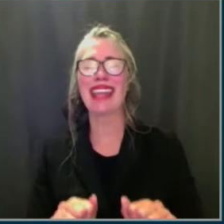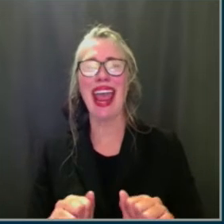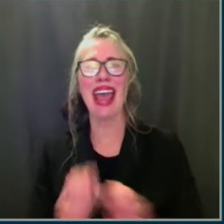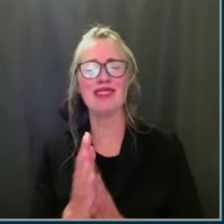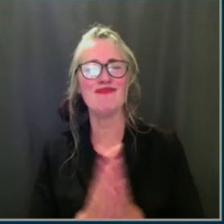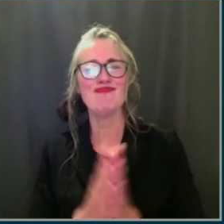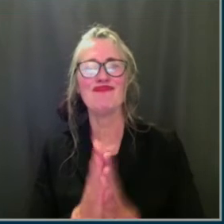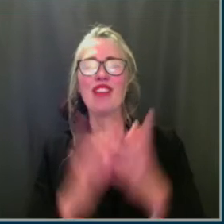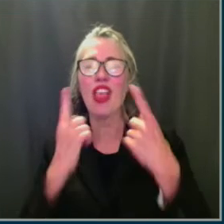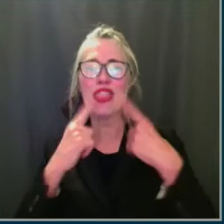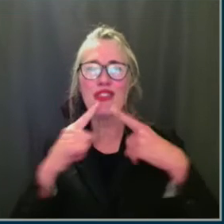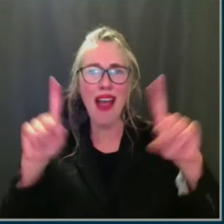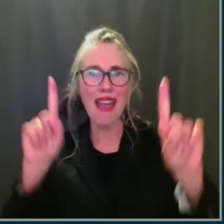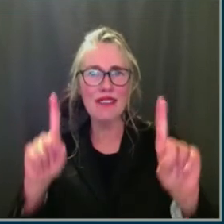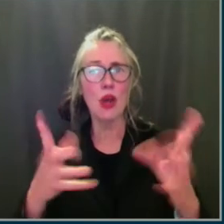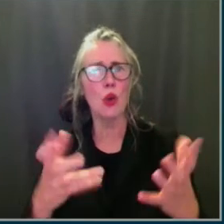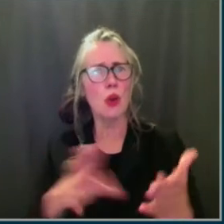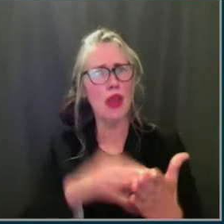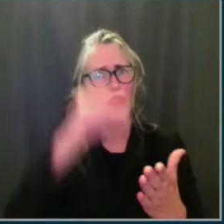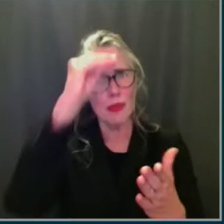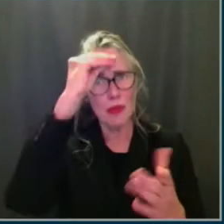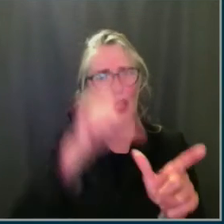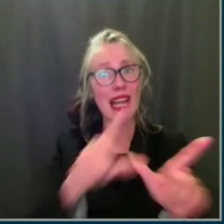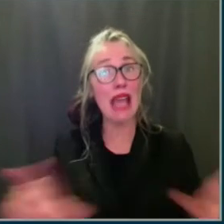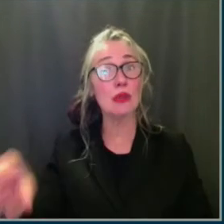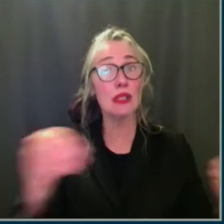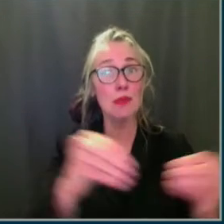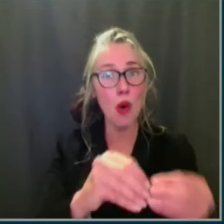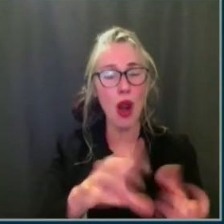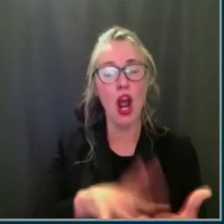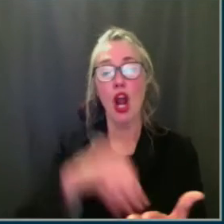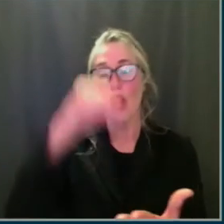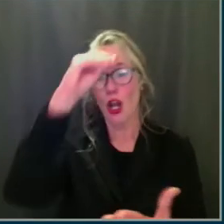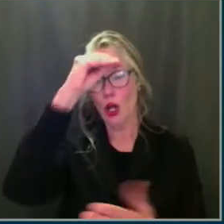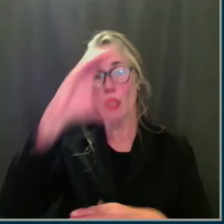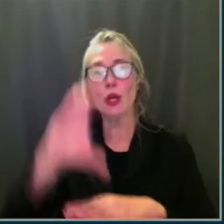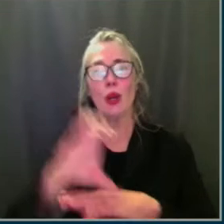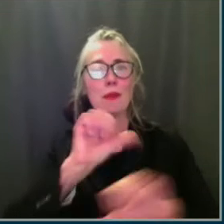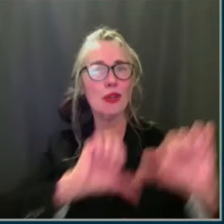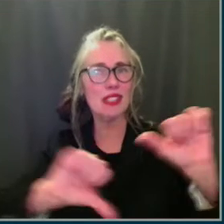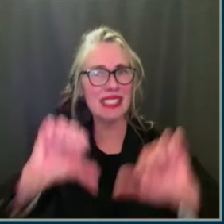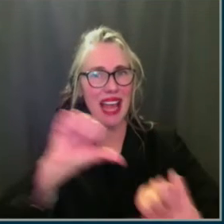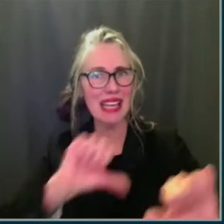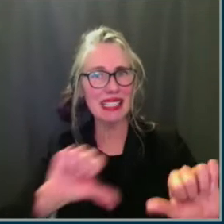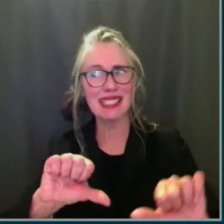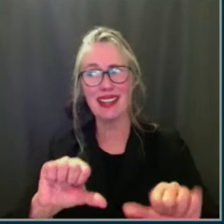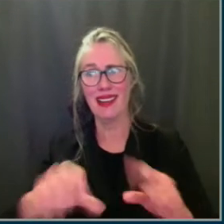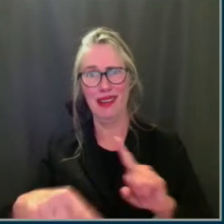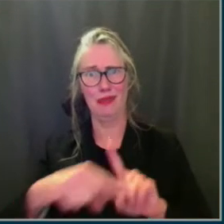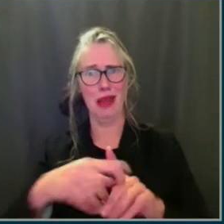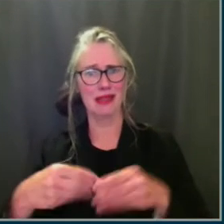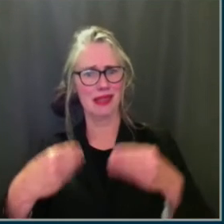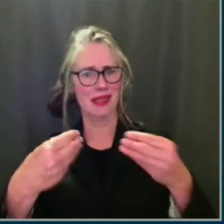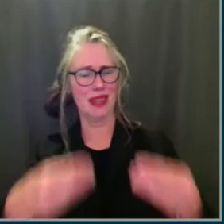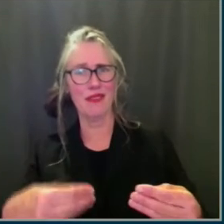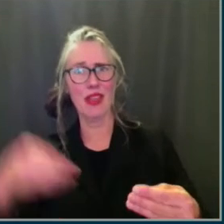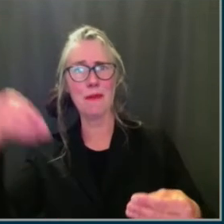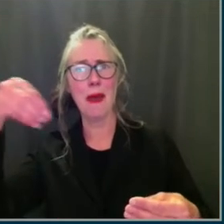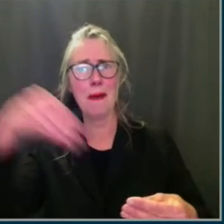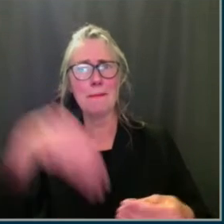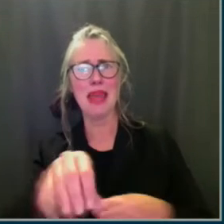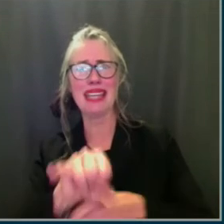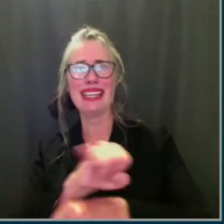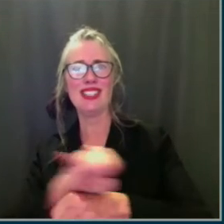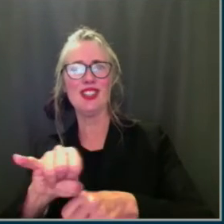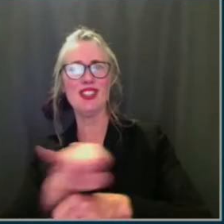more languages, to learning computer science, and to getting access to paid internships so they can prepare for the jobs of